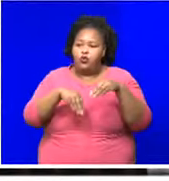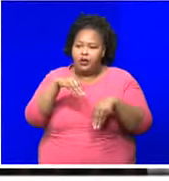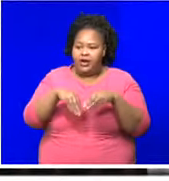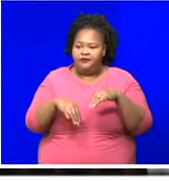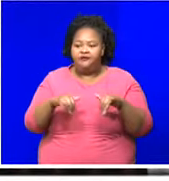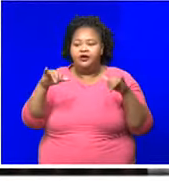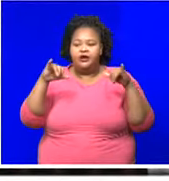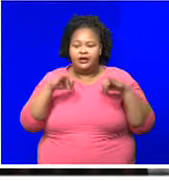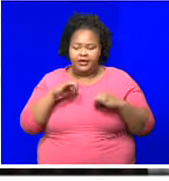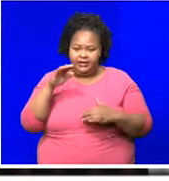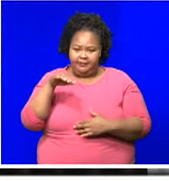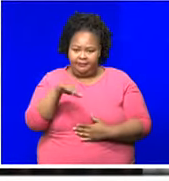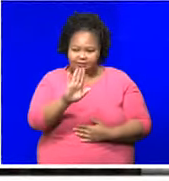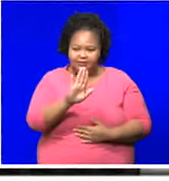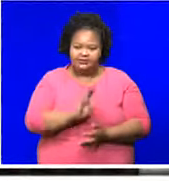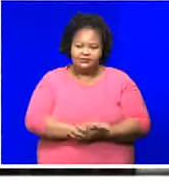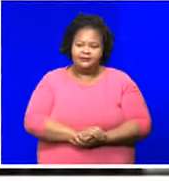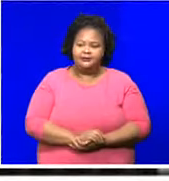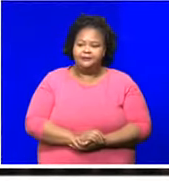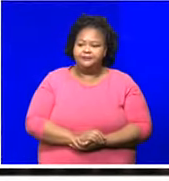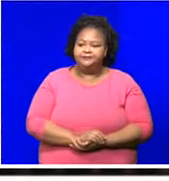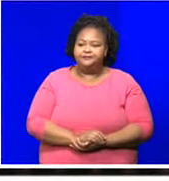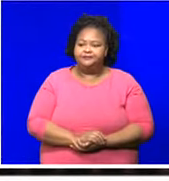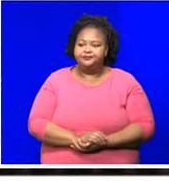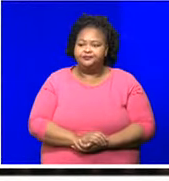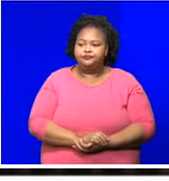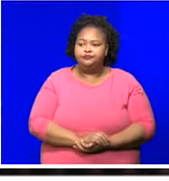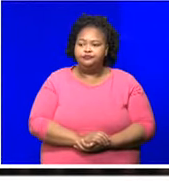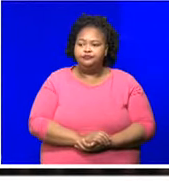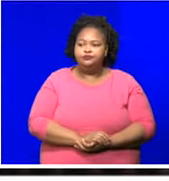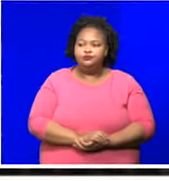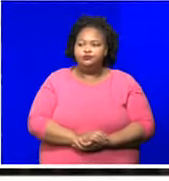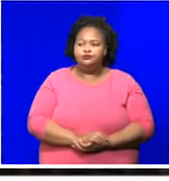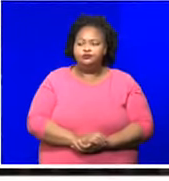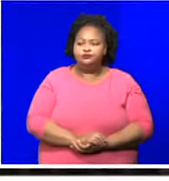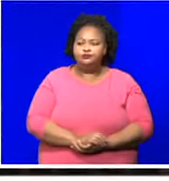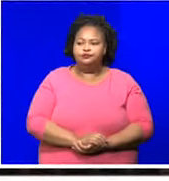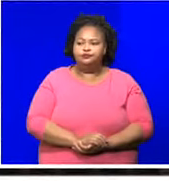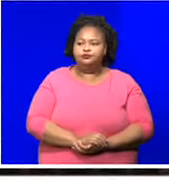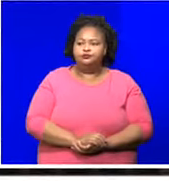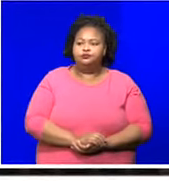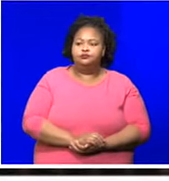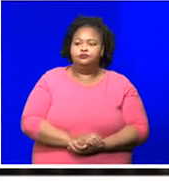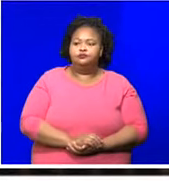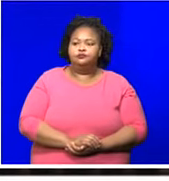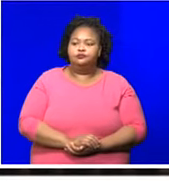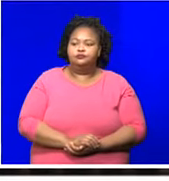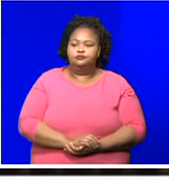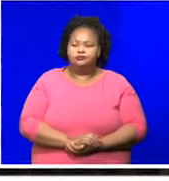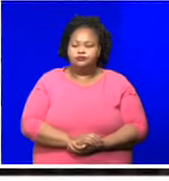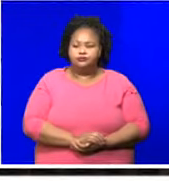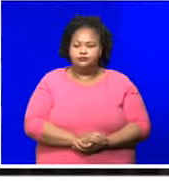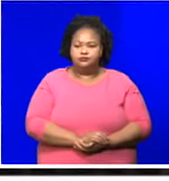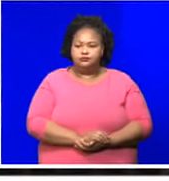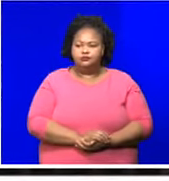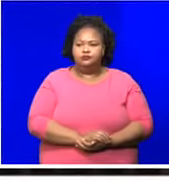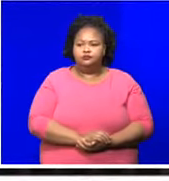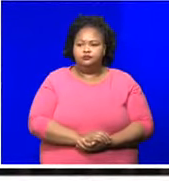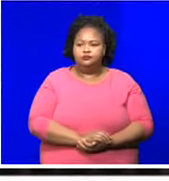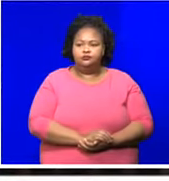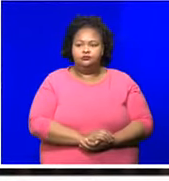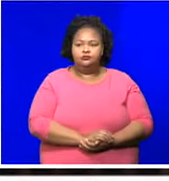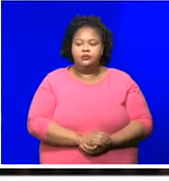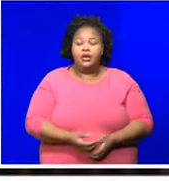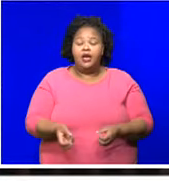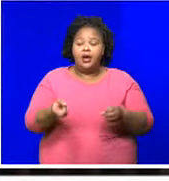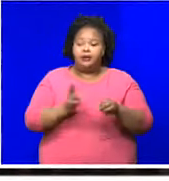lube selume ngomumo nako bekunene lenthunywa kona ngekubiyela